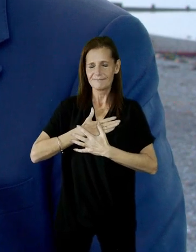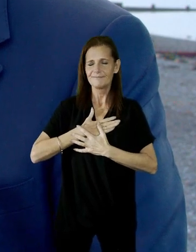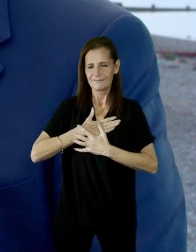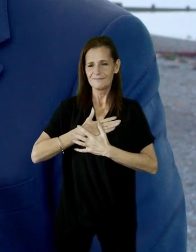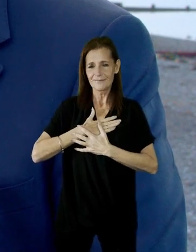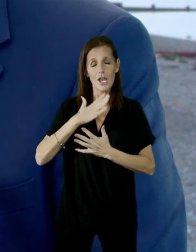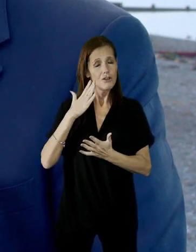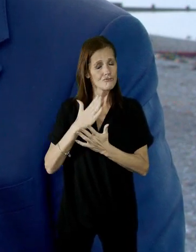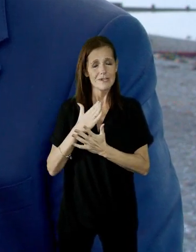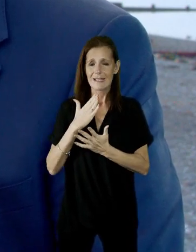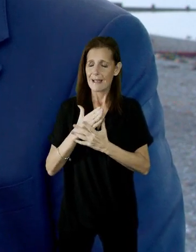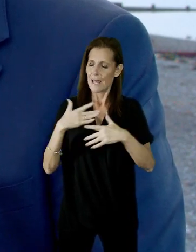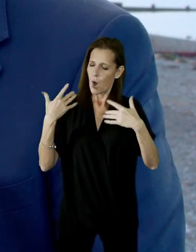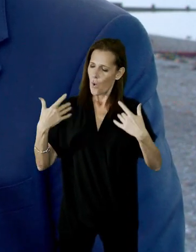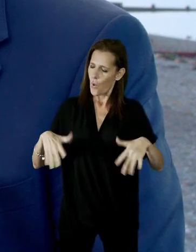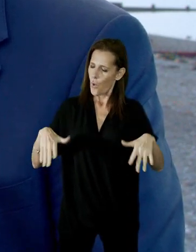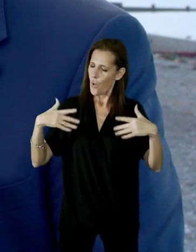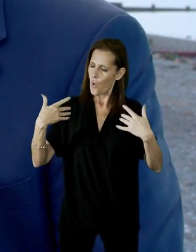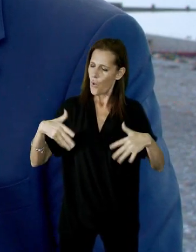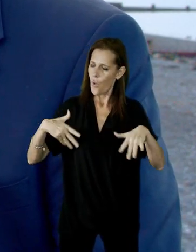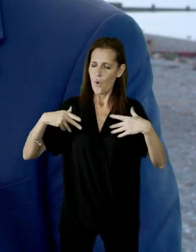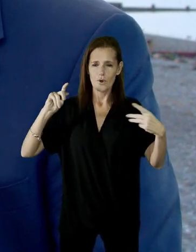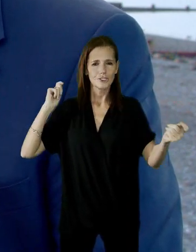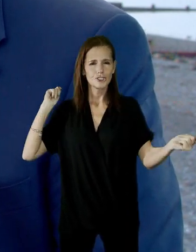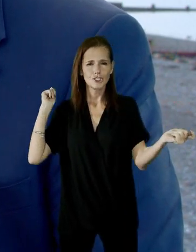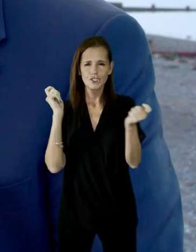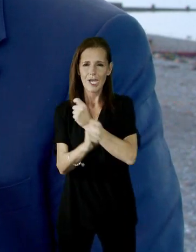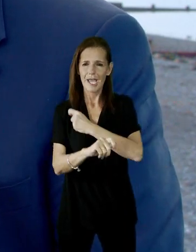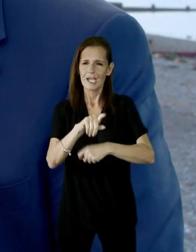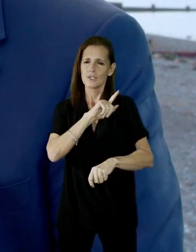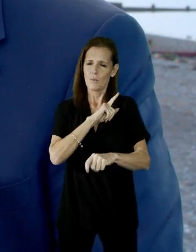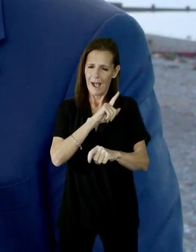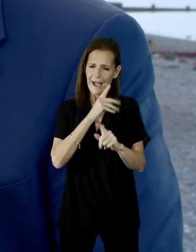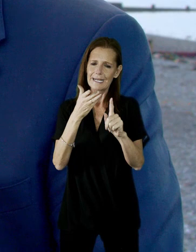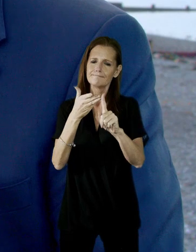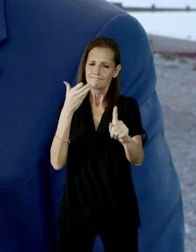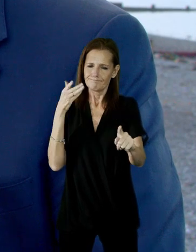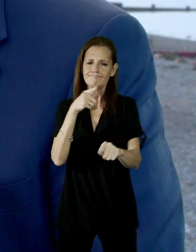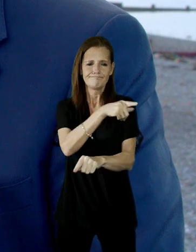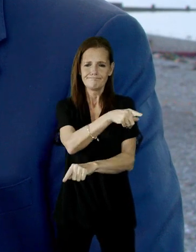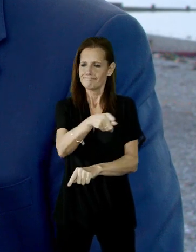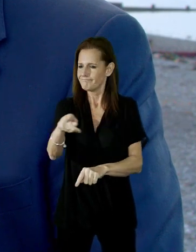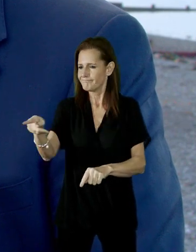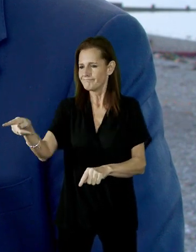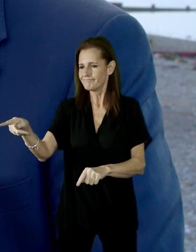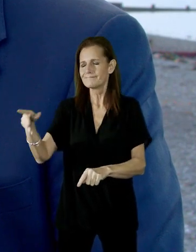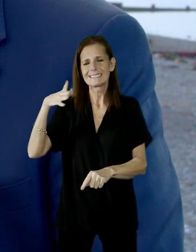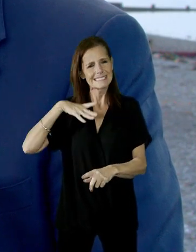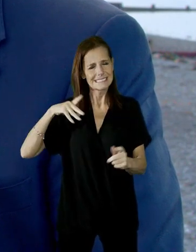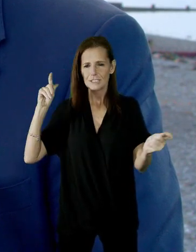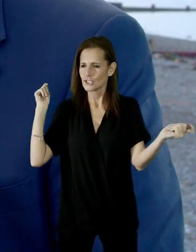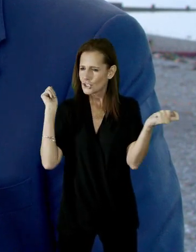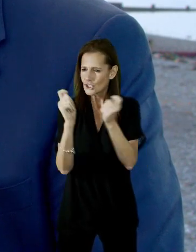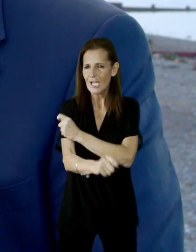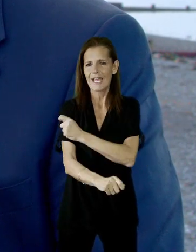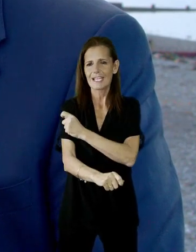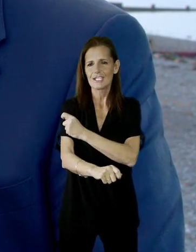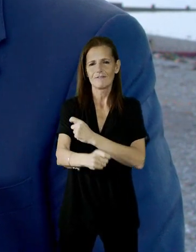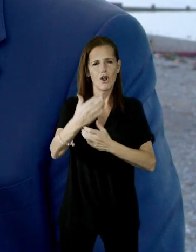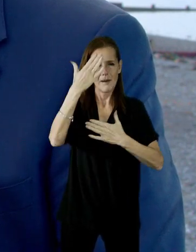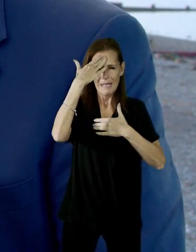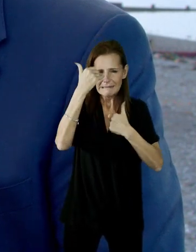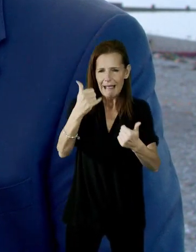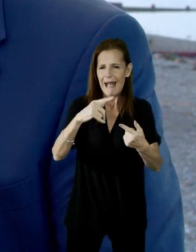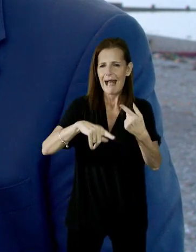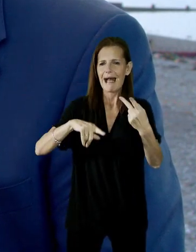changer, recognising the needs of sensory mental health and learning conditions as well as physical.